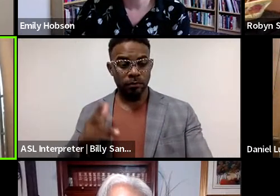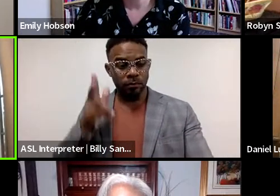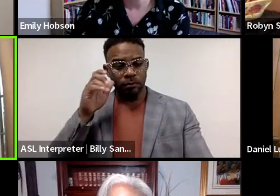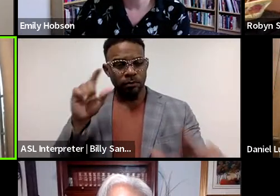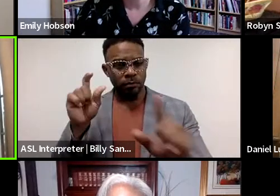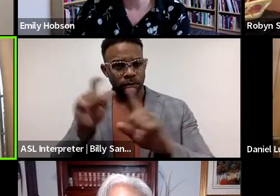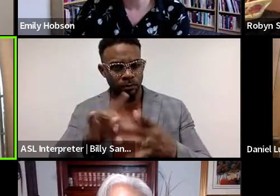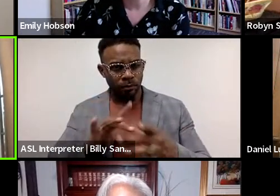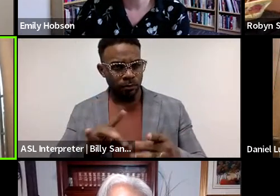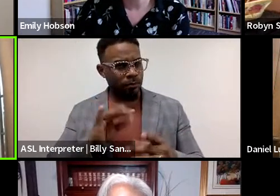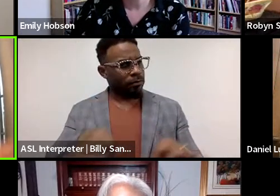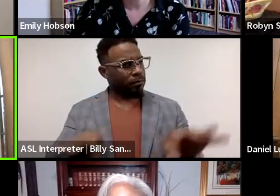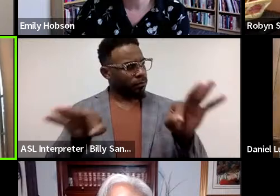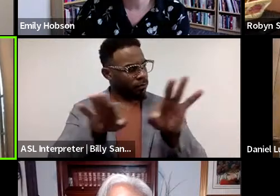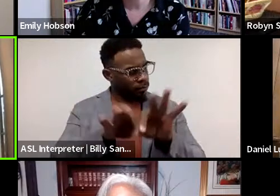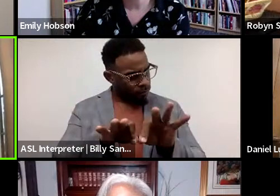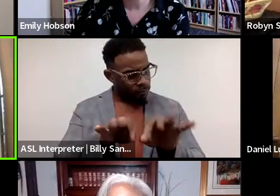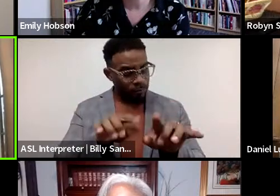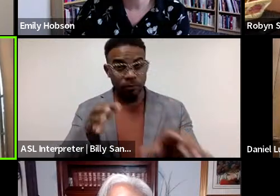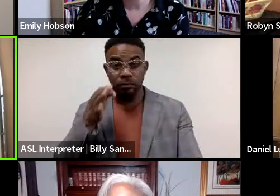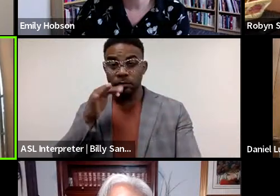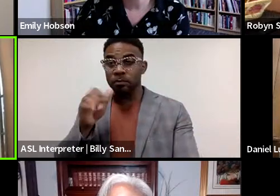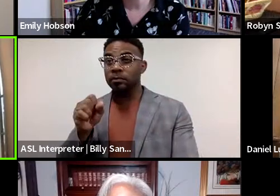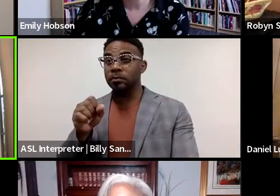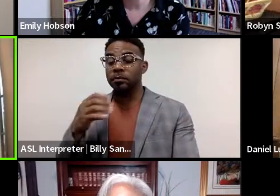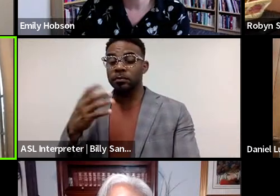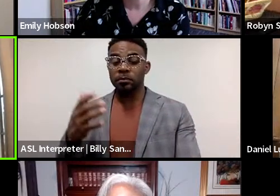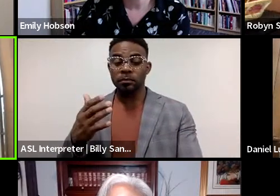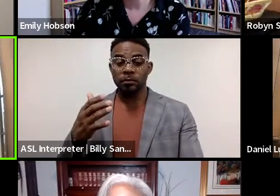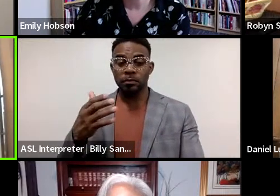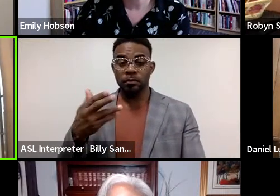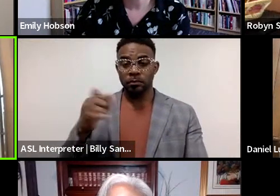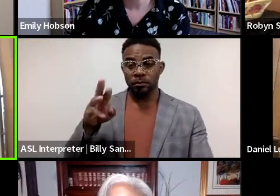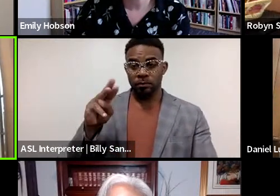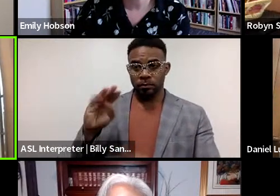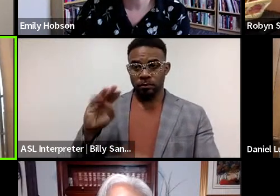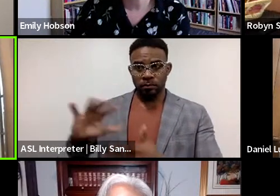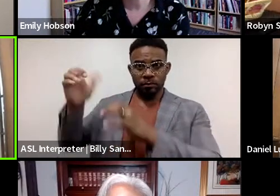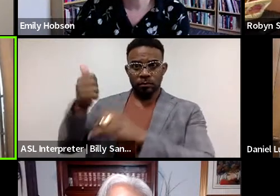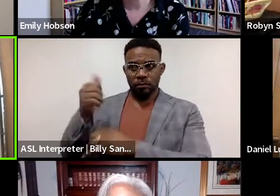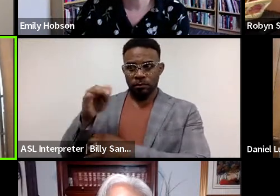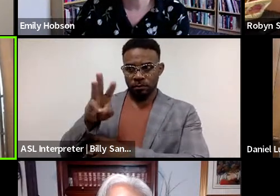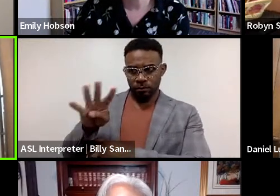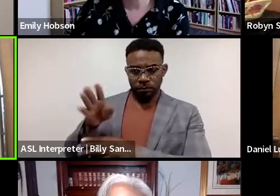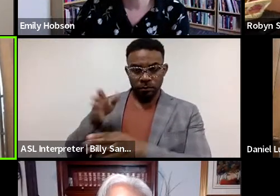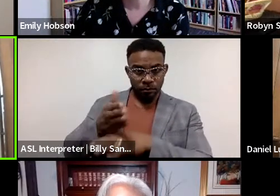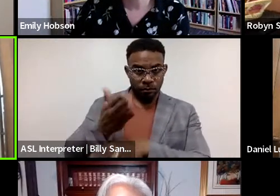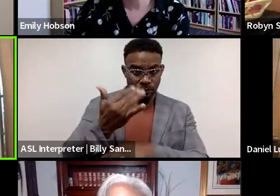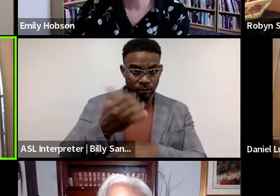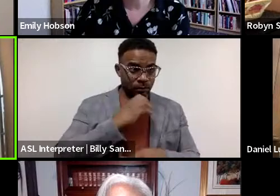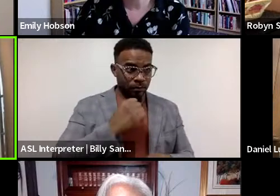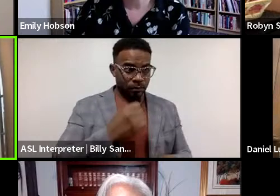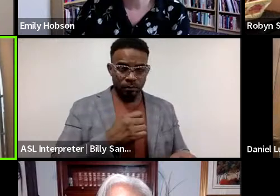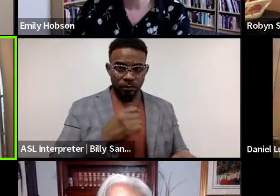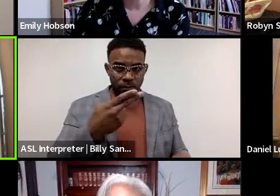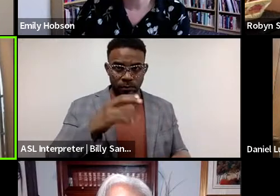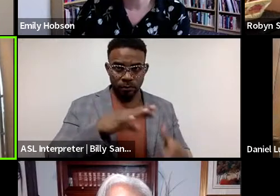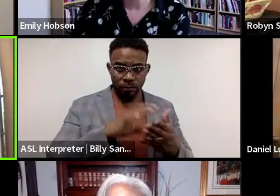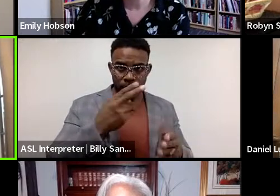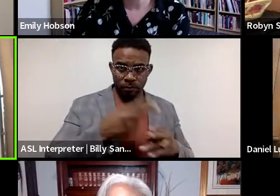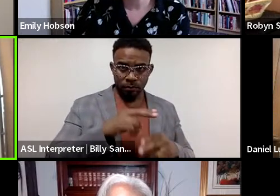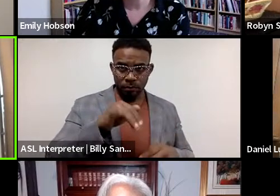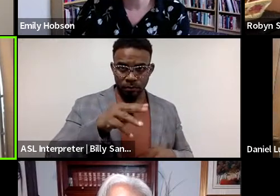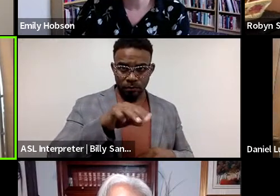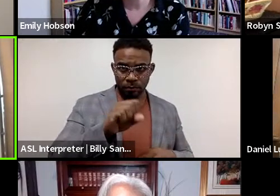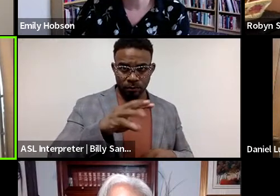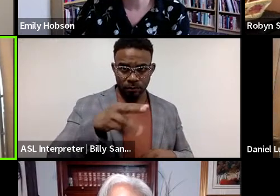course, is really important. As soon as Harlem erupts in 64, after a 15-year-old high school student named James